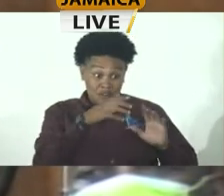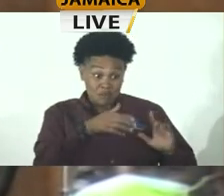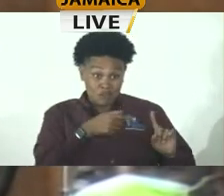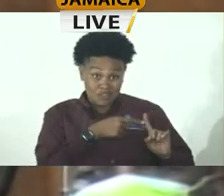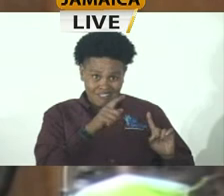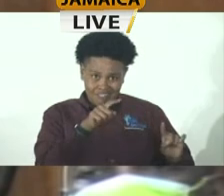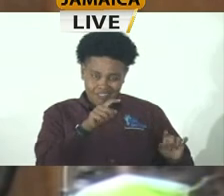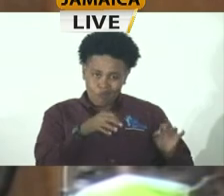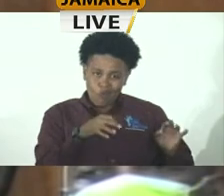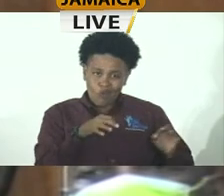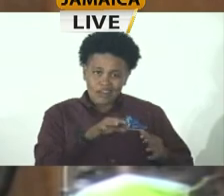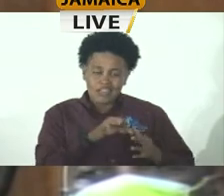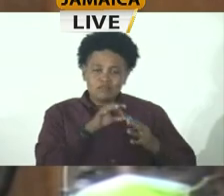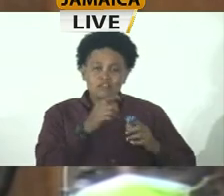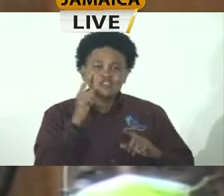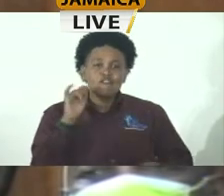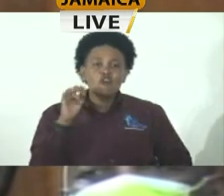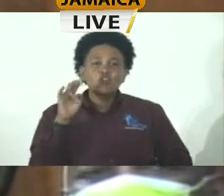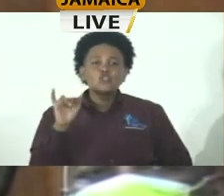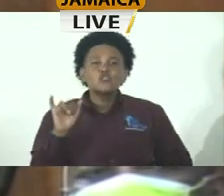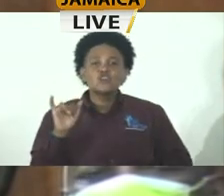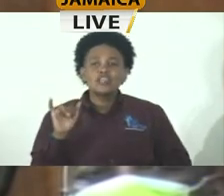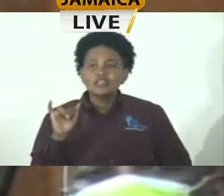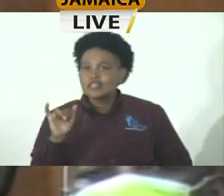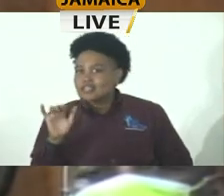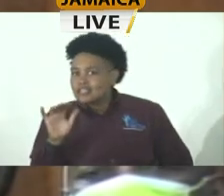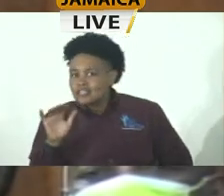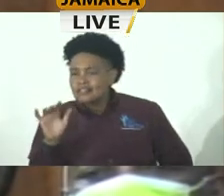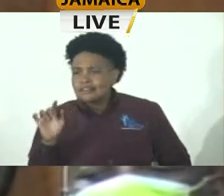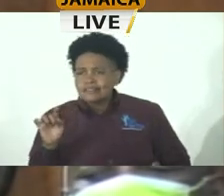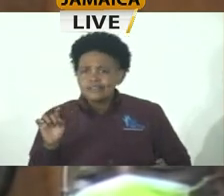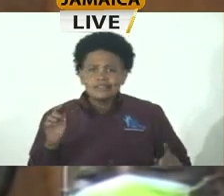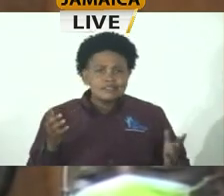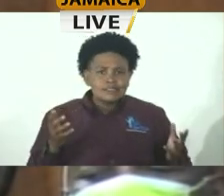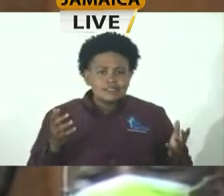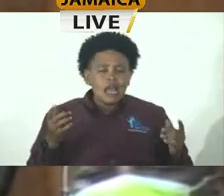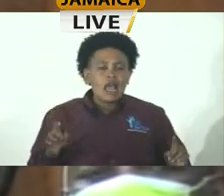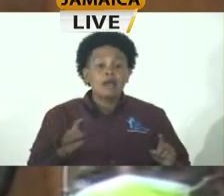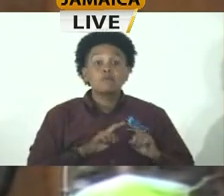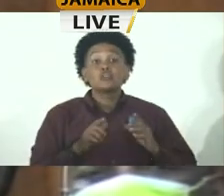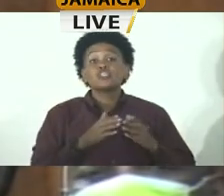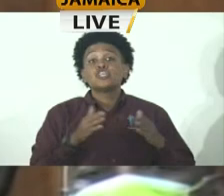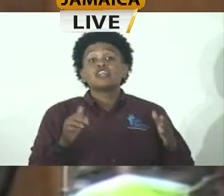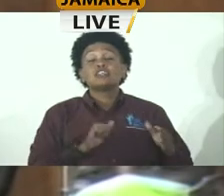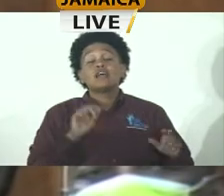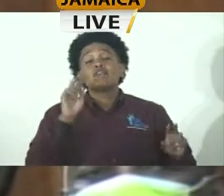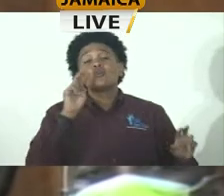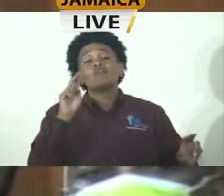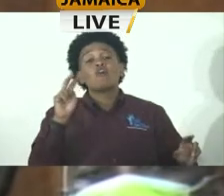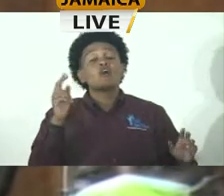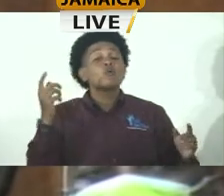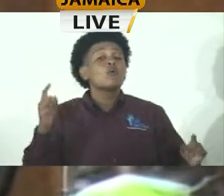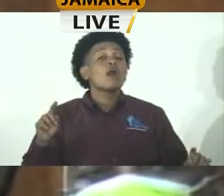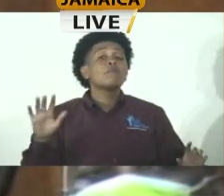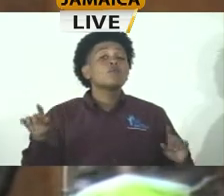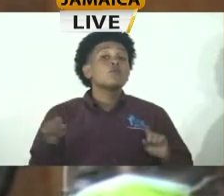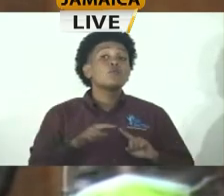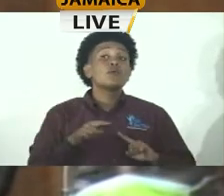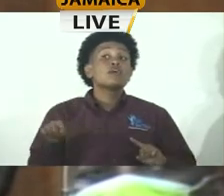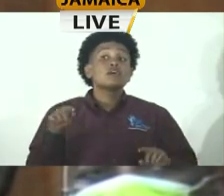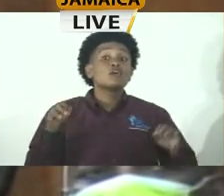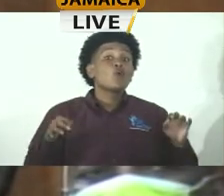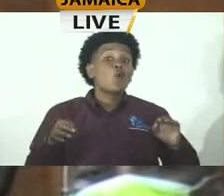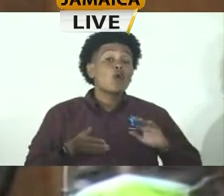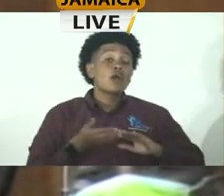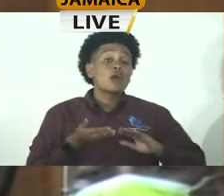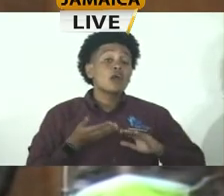court especially for juror trials but in general madam speaker i look forward to the day when these trials